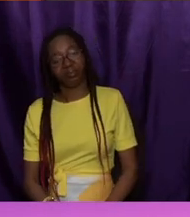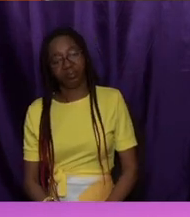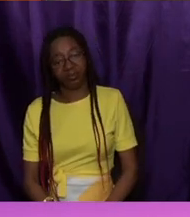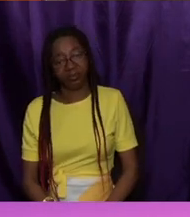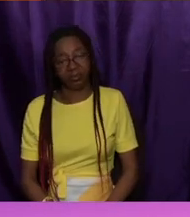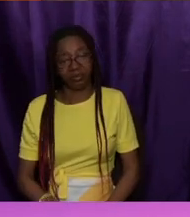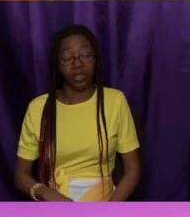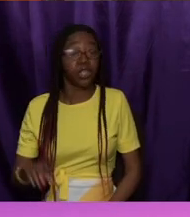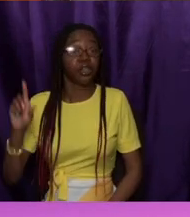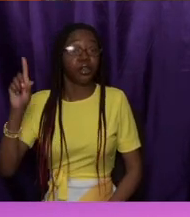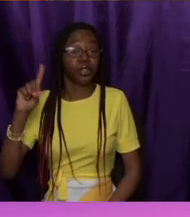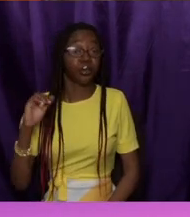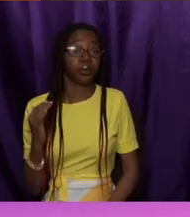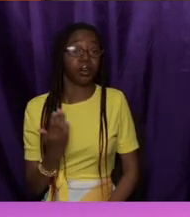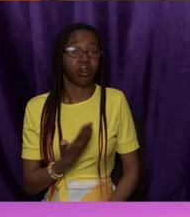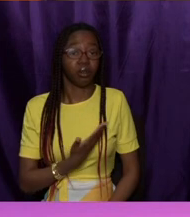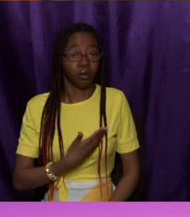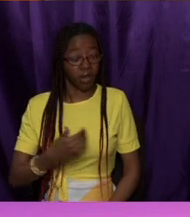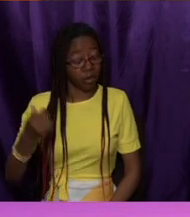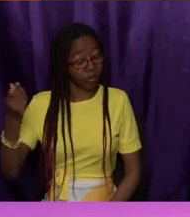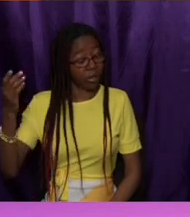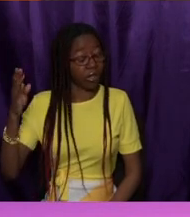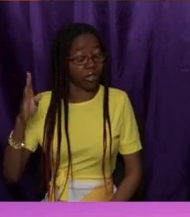You are our God.